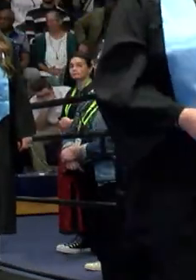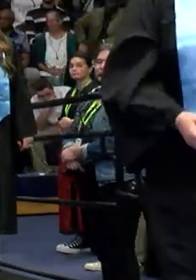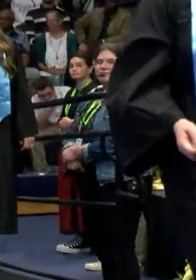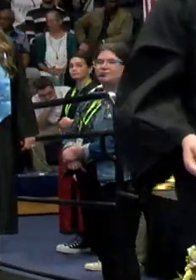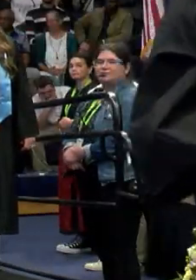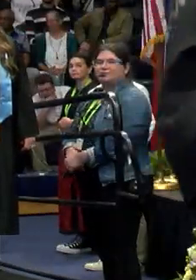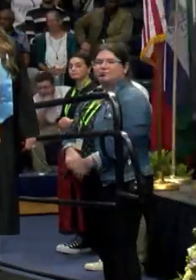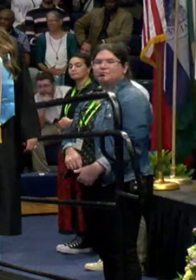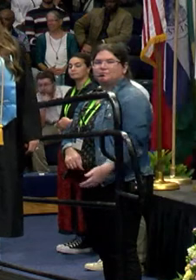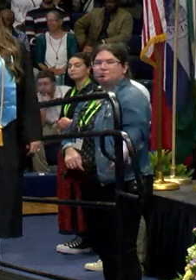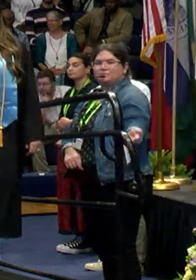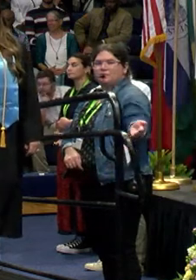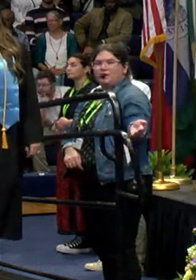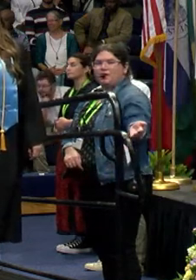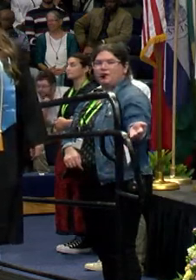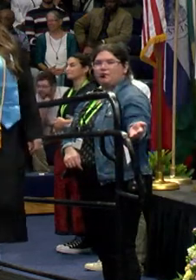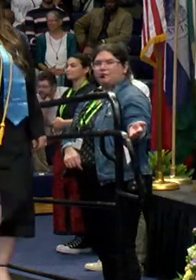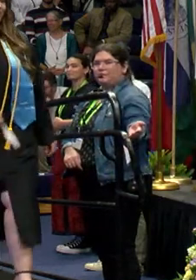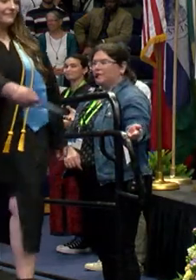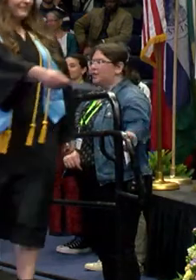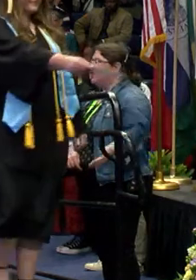Marcella Snyder.